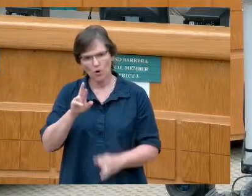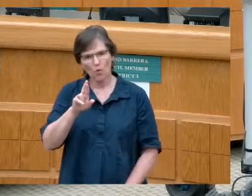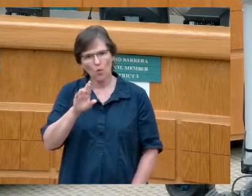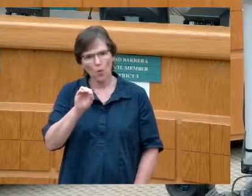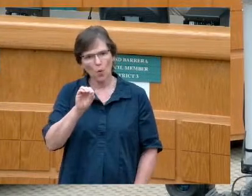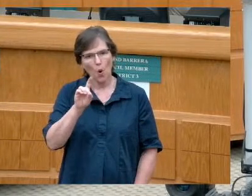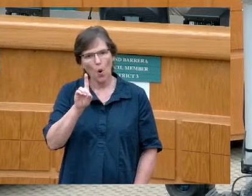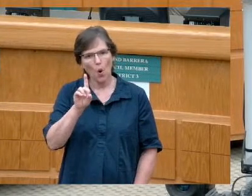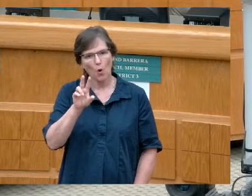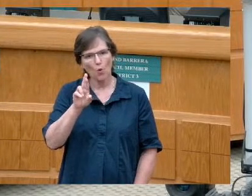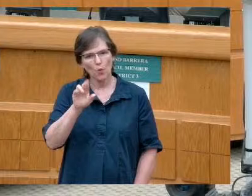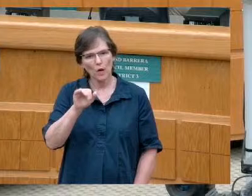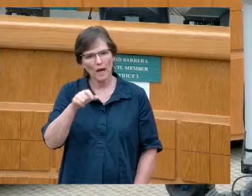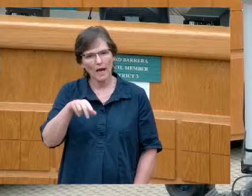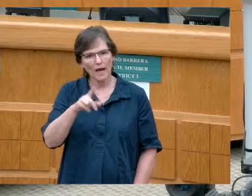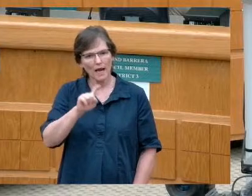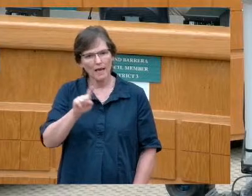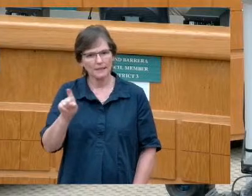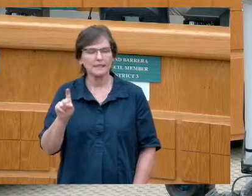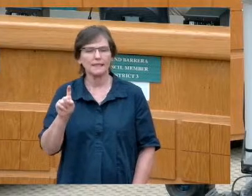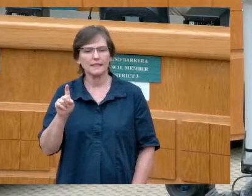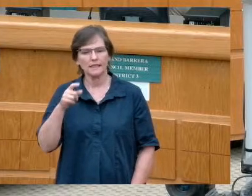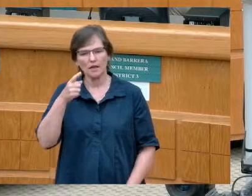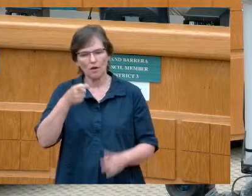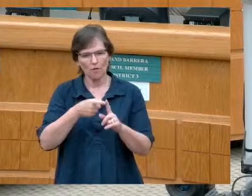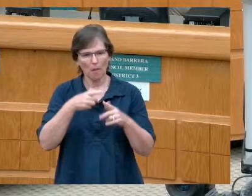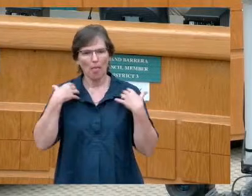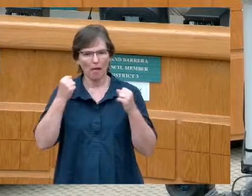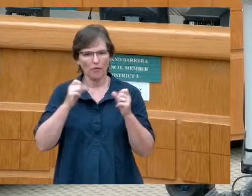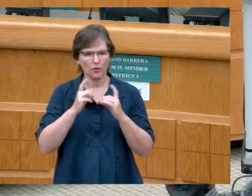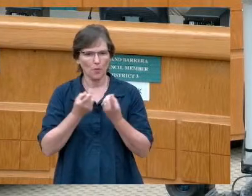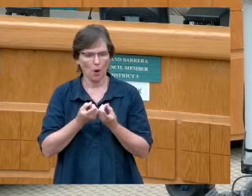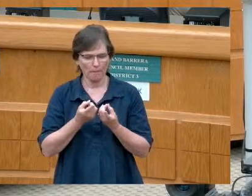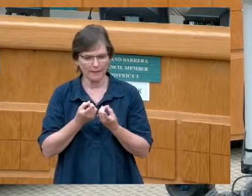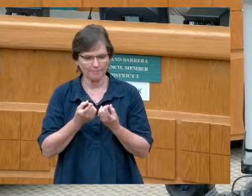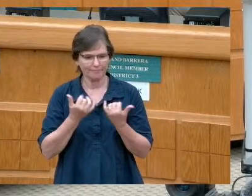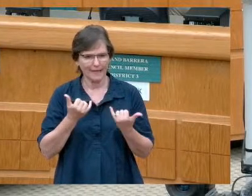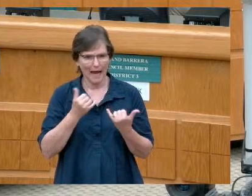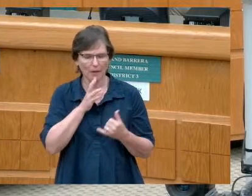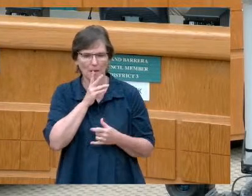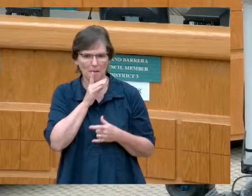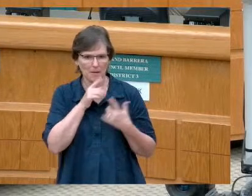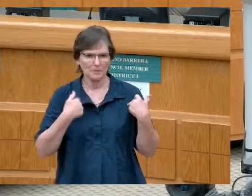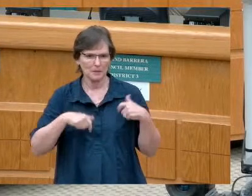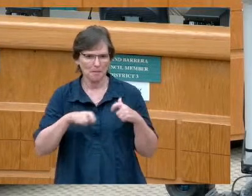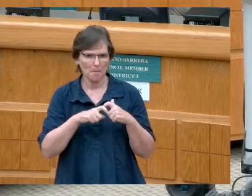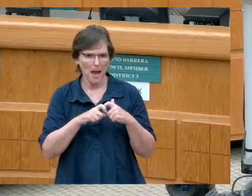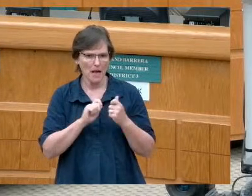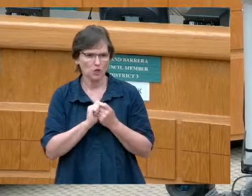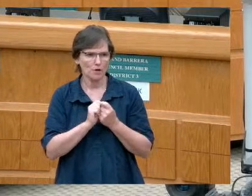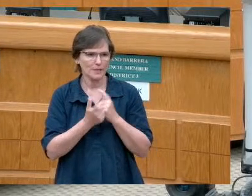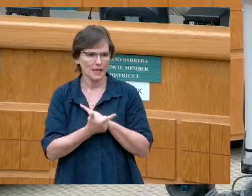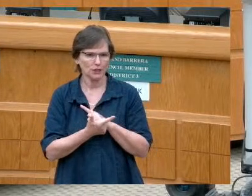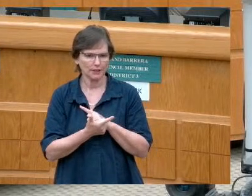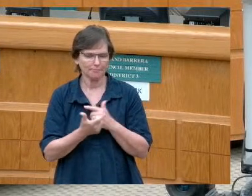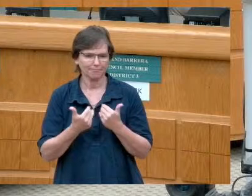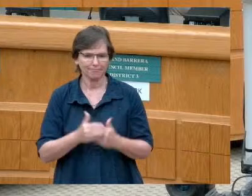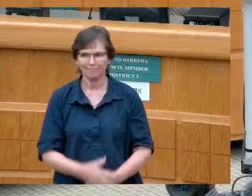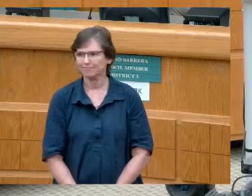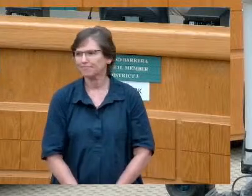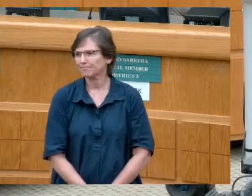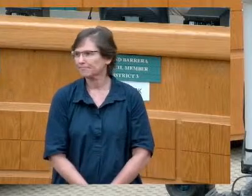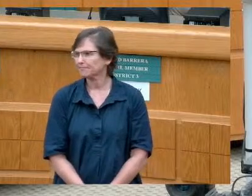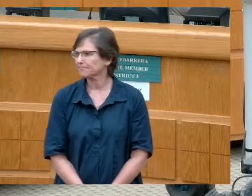casos confirmados por el coronavirus. 6.103 pacientes se han recuperado por completo, 306 continúan en el